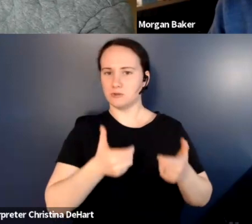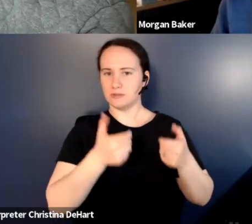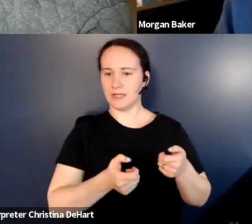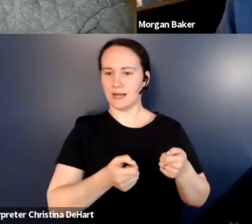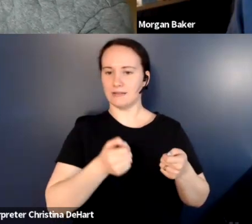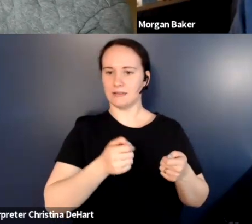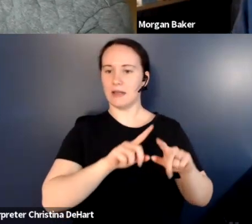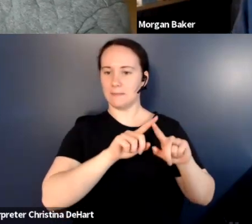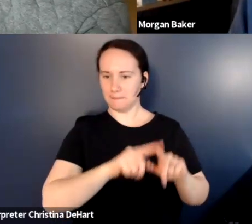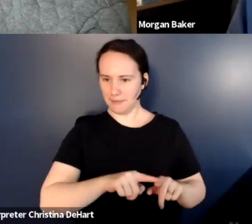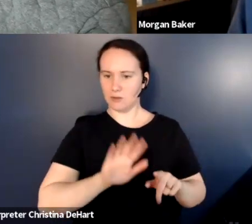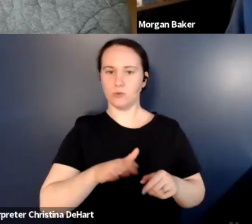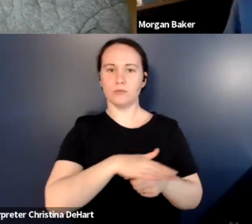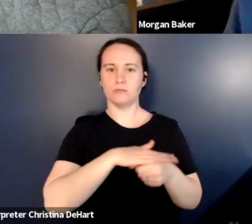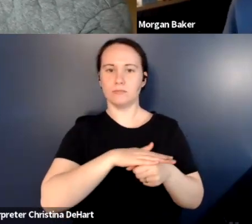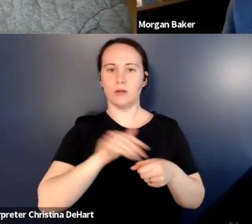your state?